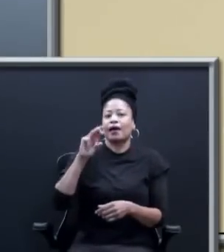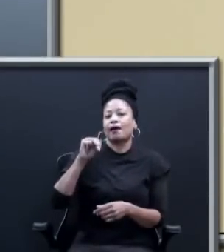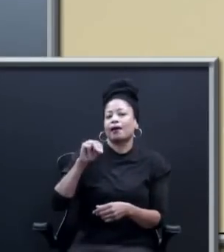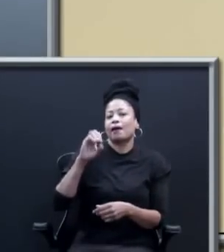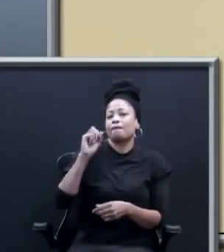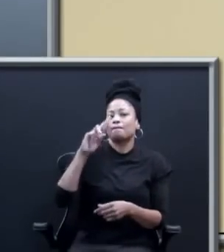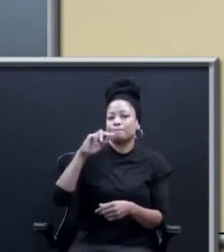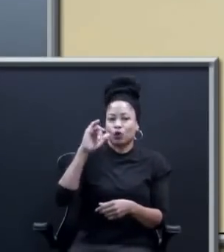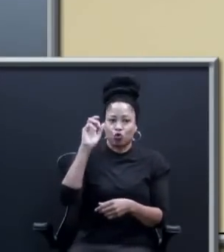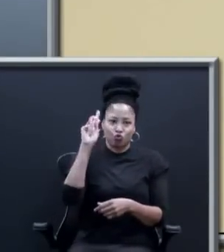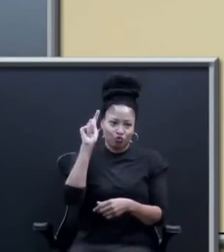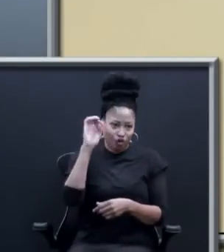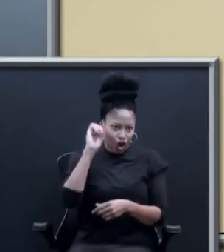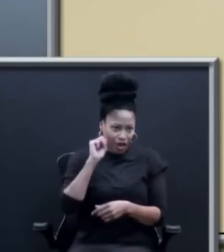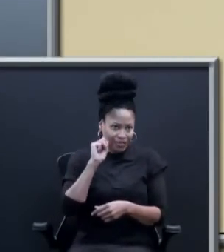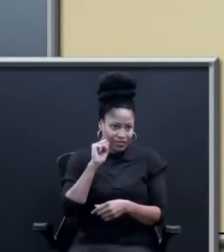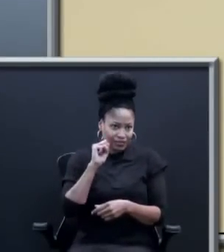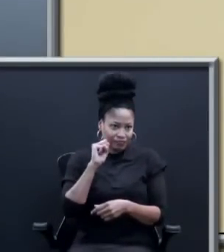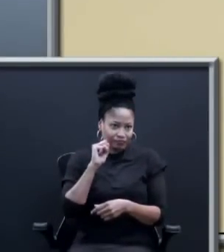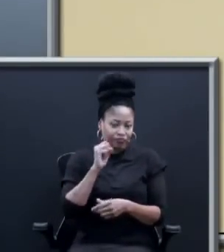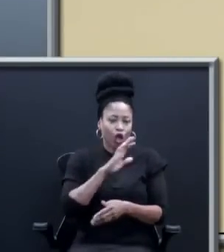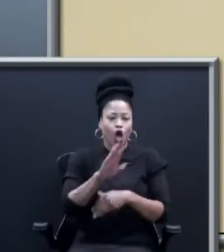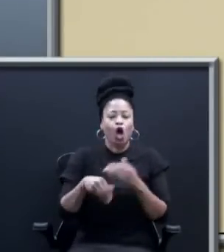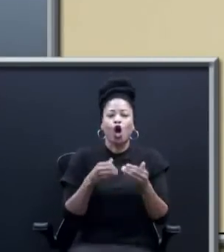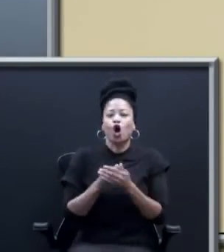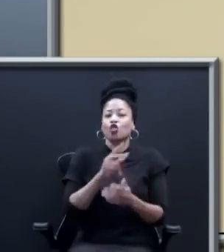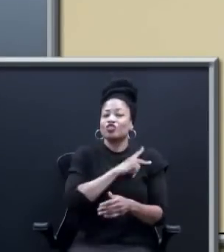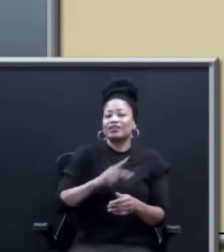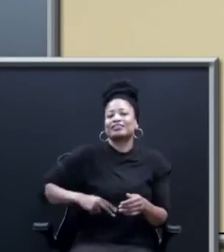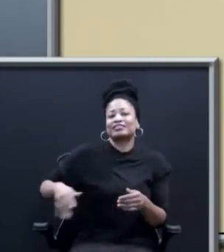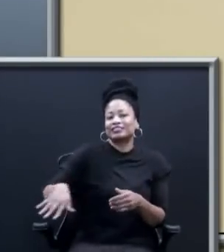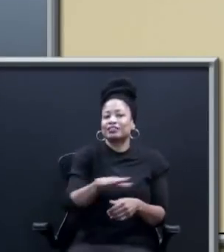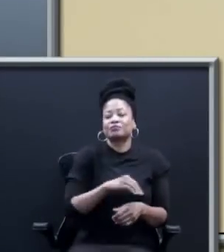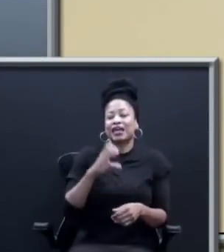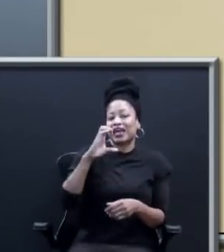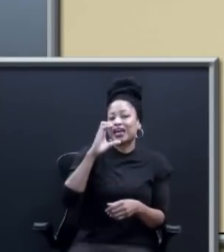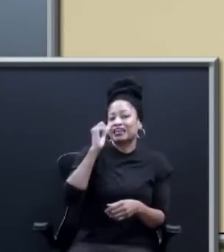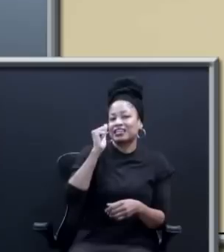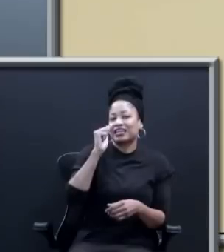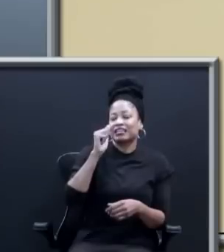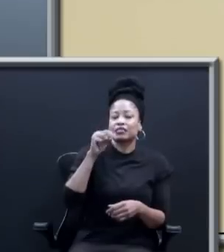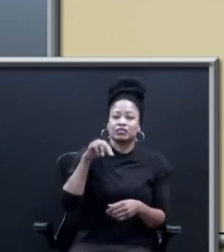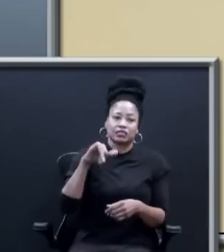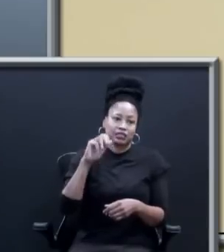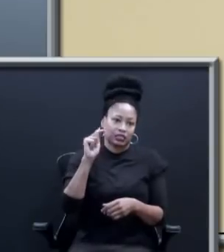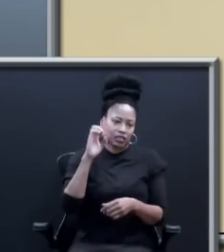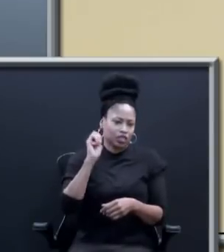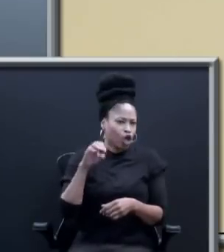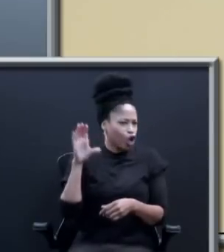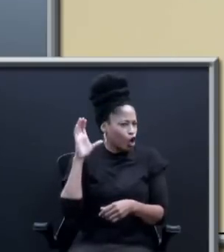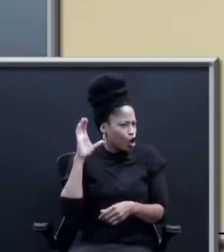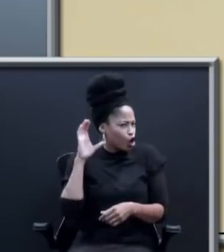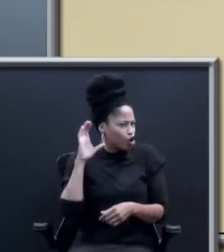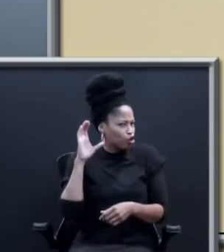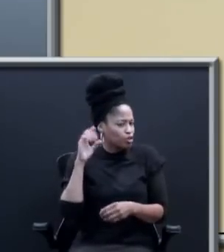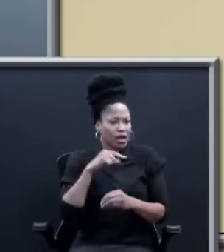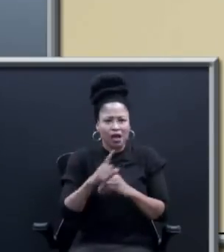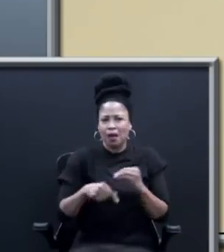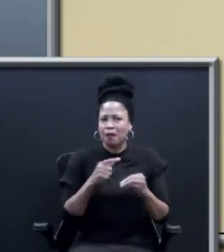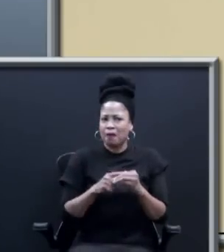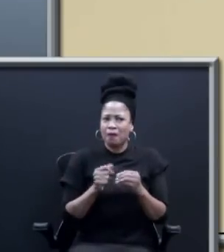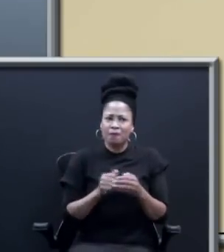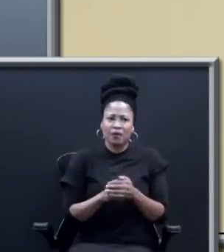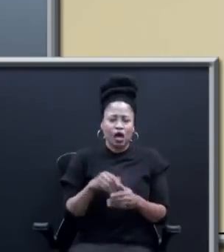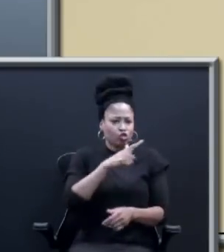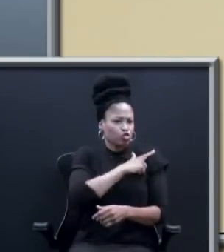Jordan westward, and all the kings of the Canaanites which were by the sea, heard that the Lord had dried up the waters of Jordan from before the children